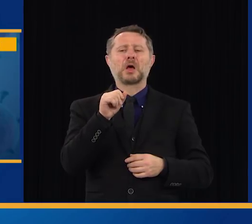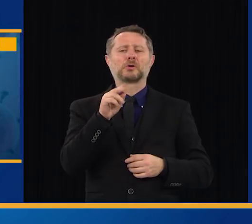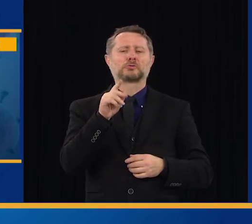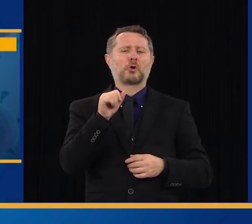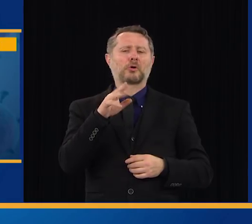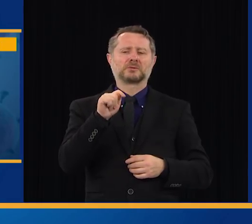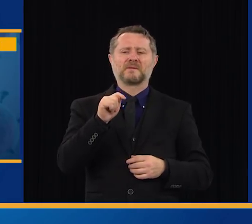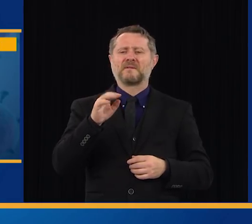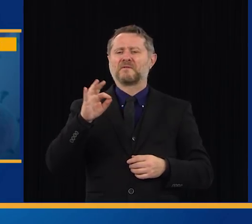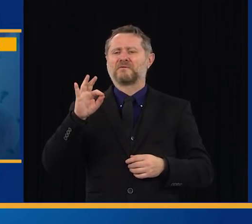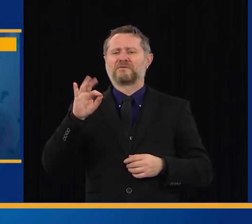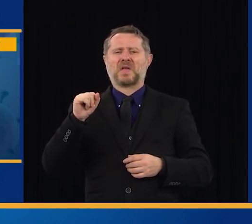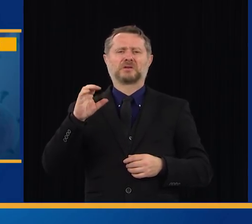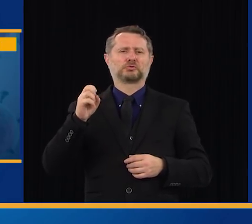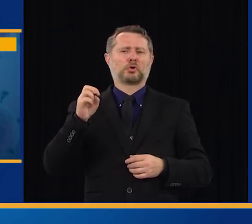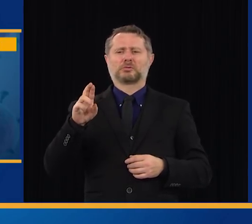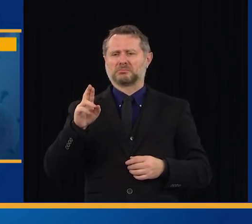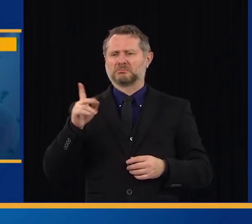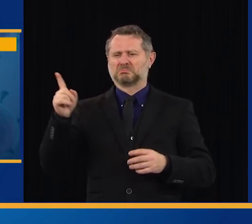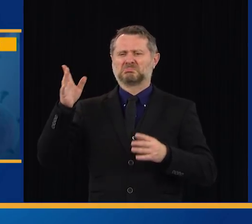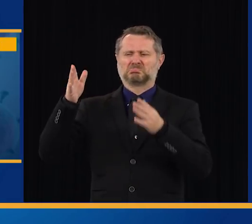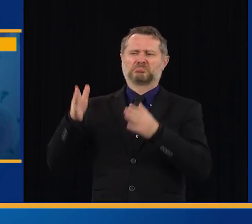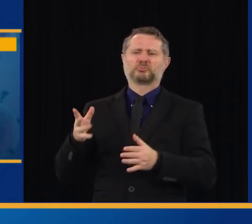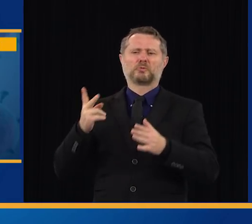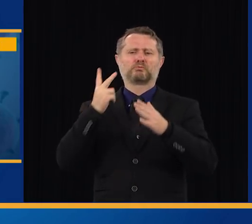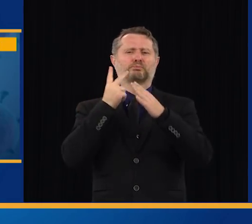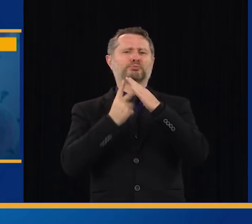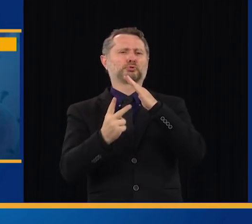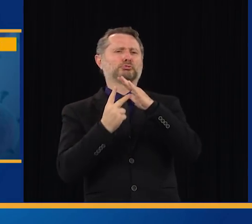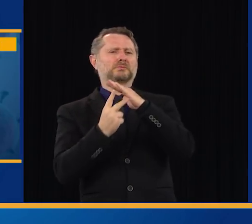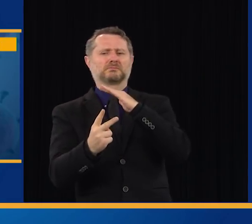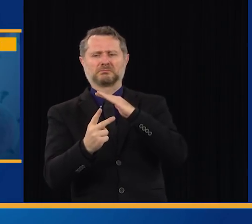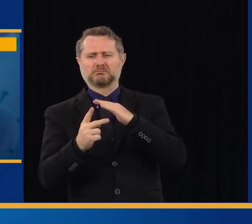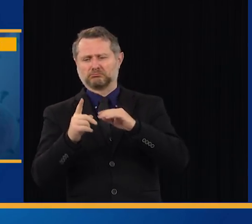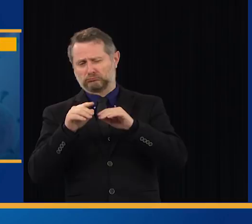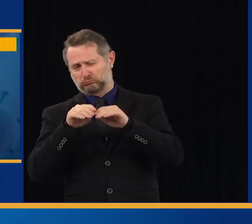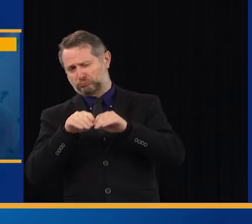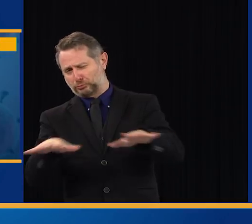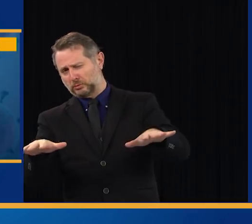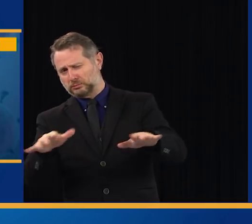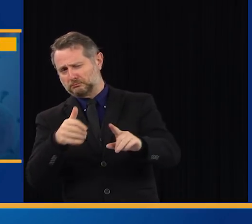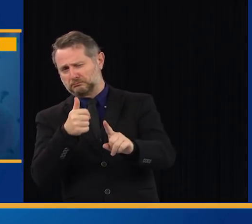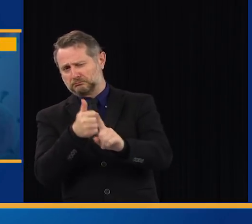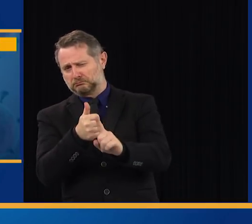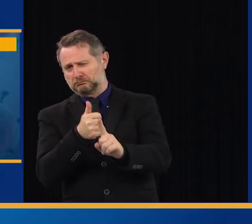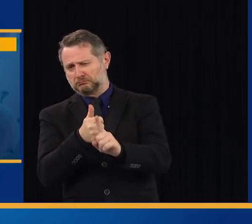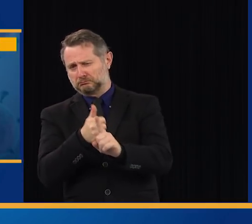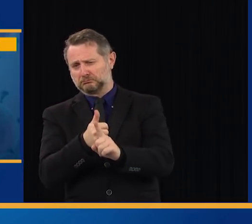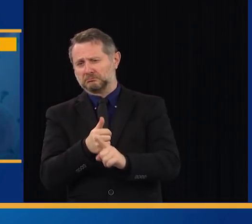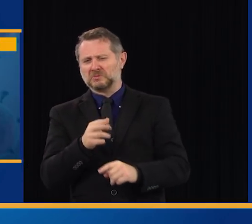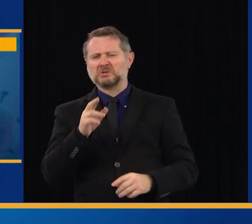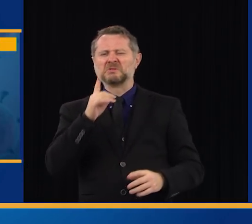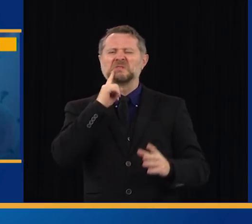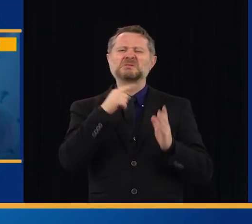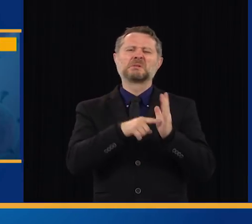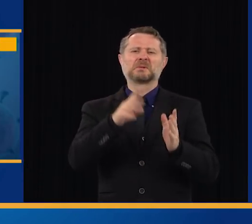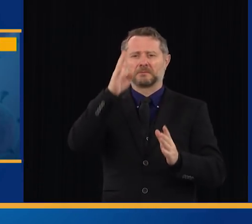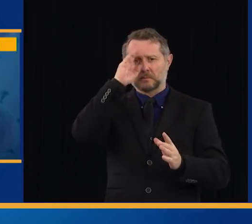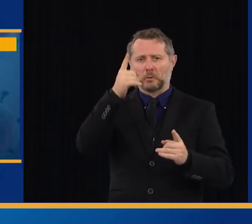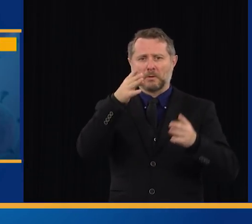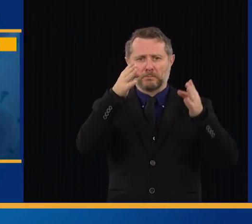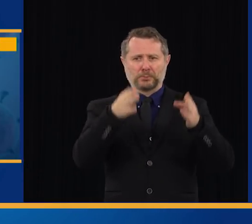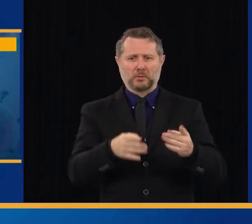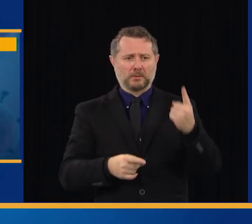the projected spread of the virus, okay? If one person